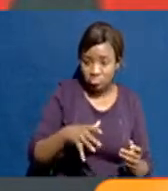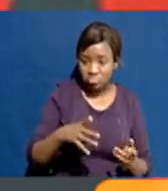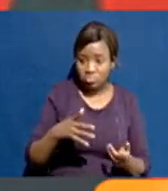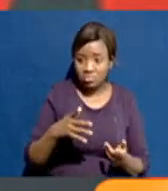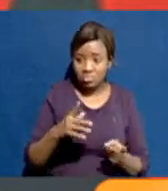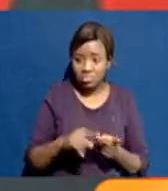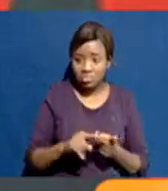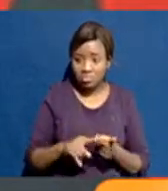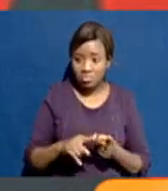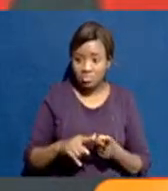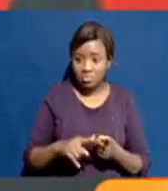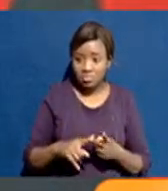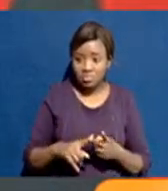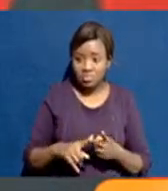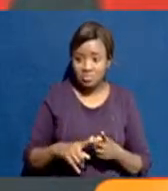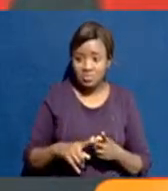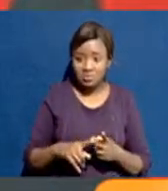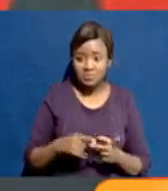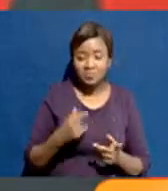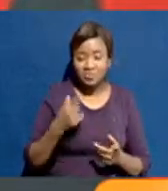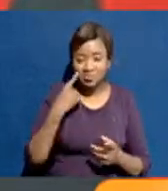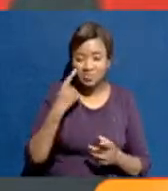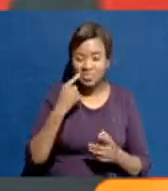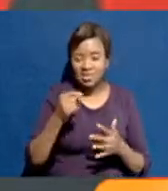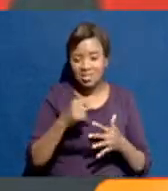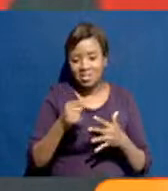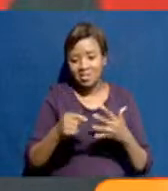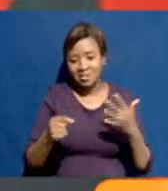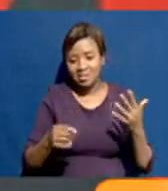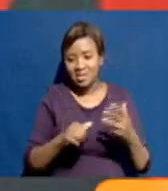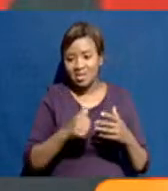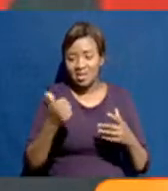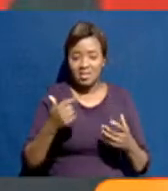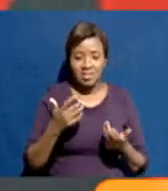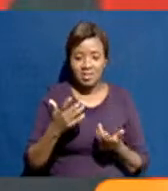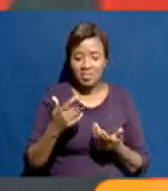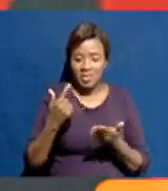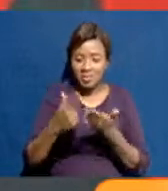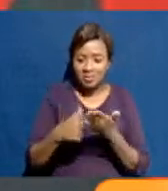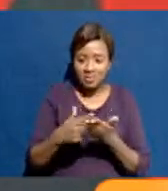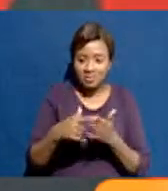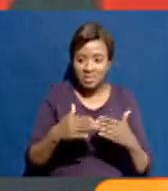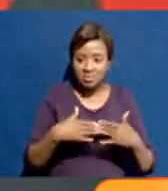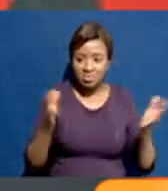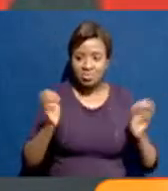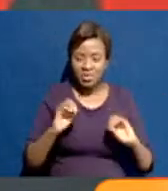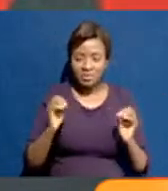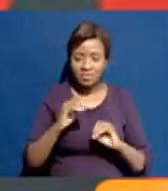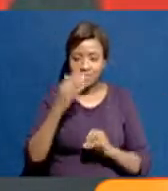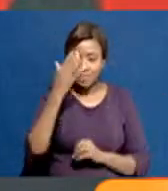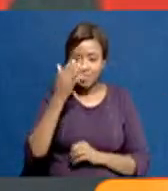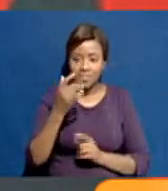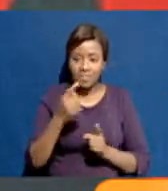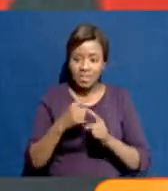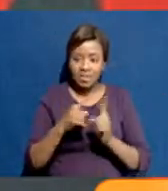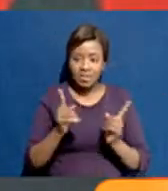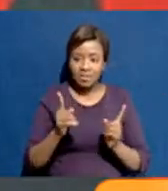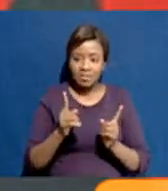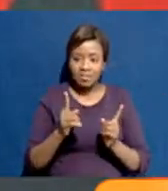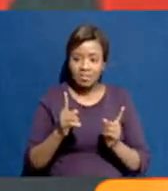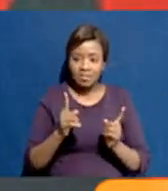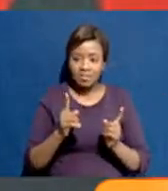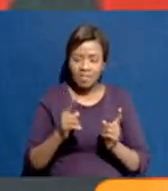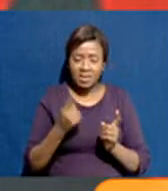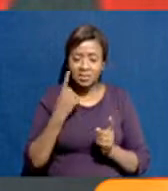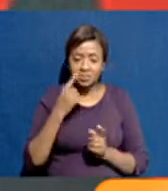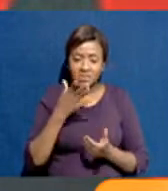all for you? You know, so these are the other parts we never get to discuss, because probably time never allows us. But that's where